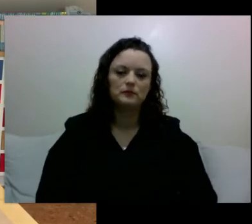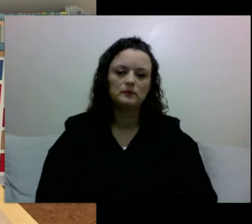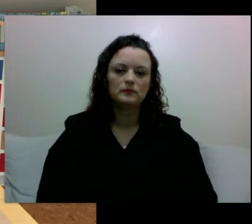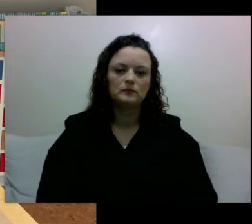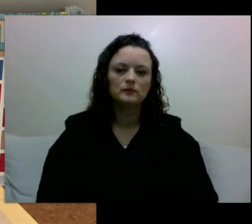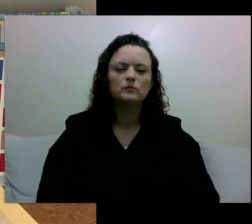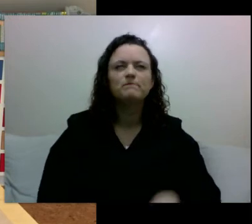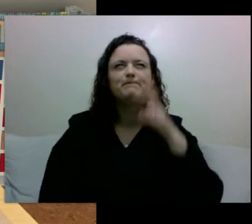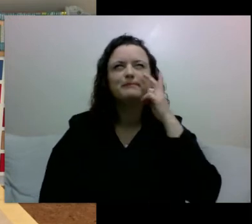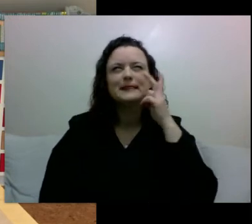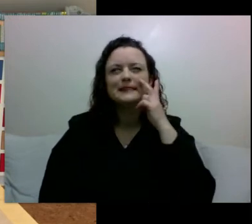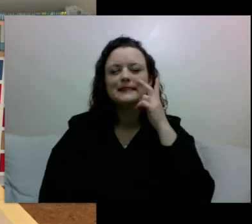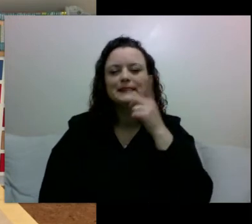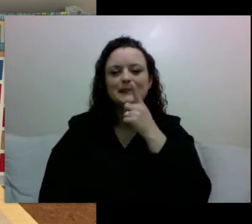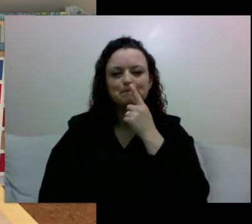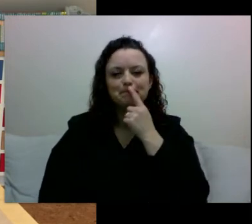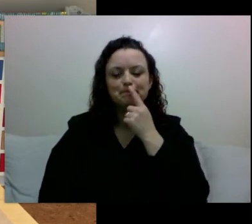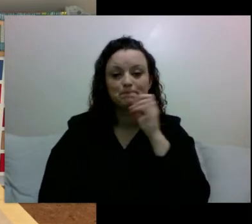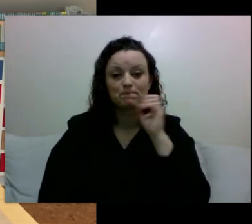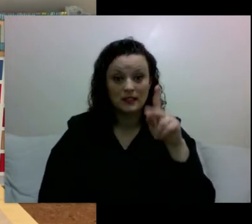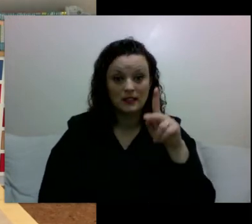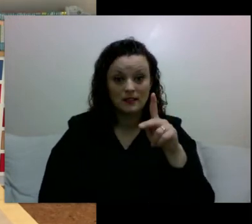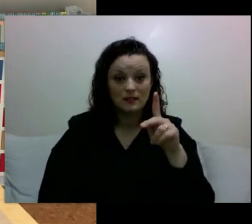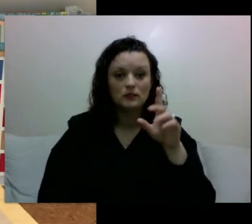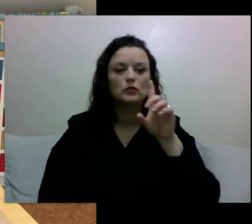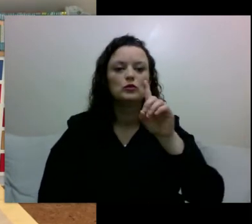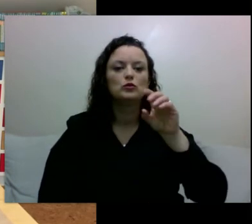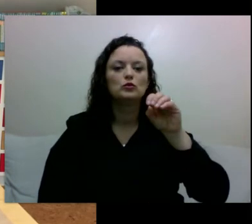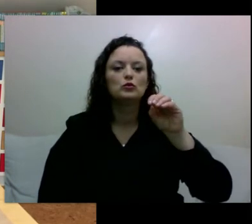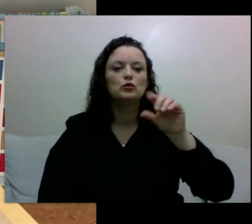we do. All right? Let's doodle together.